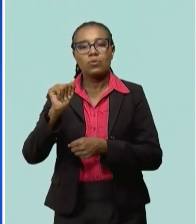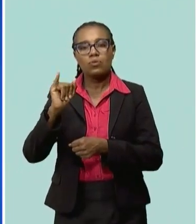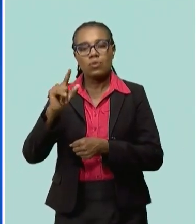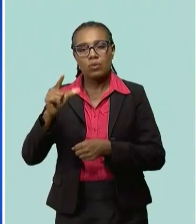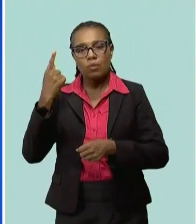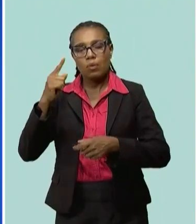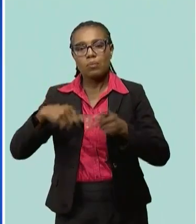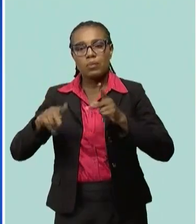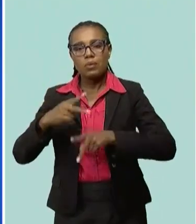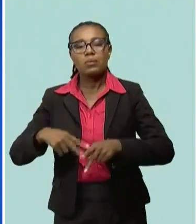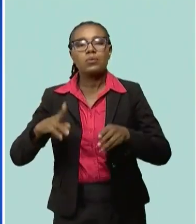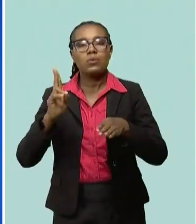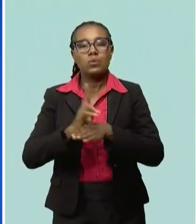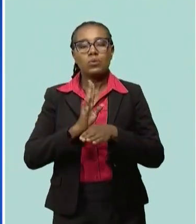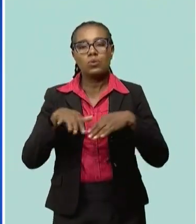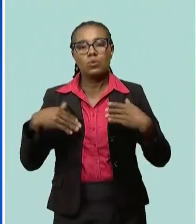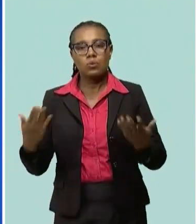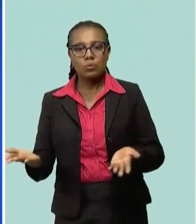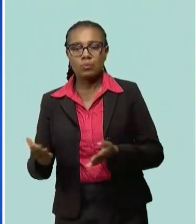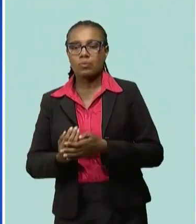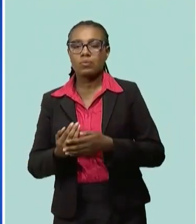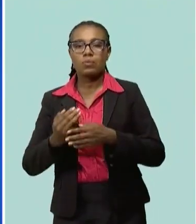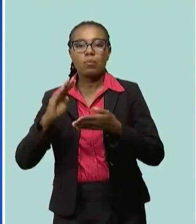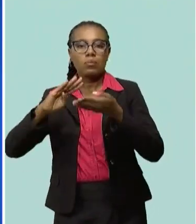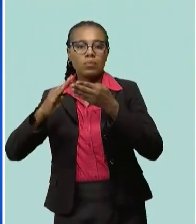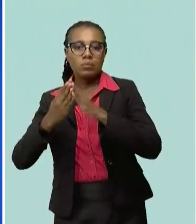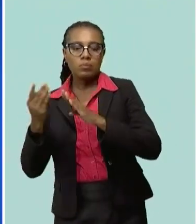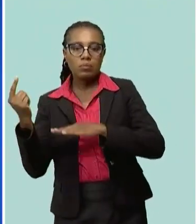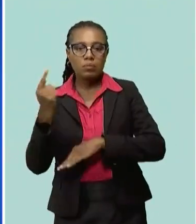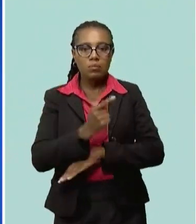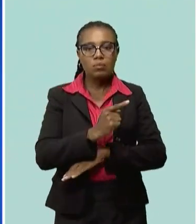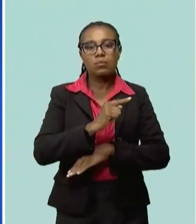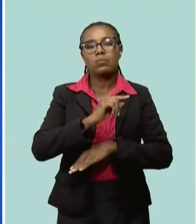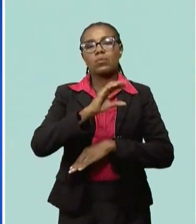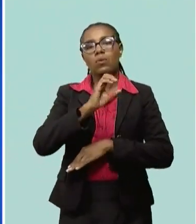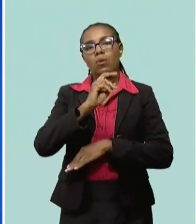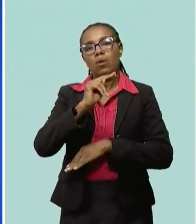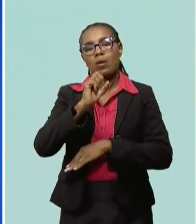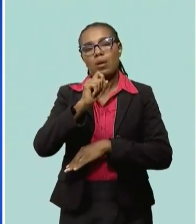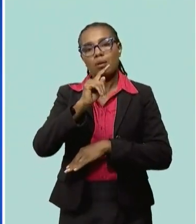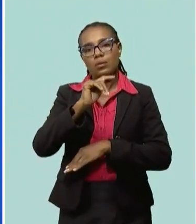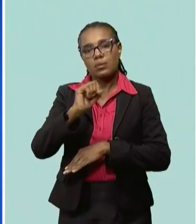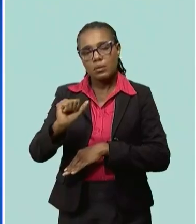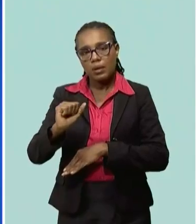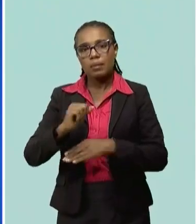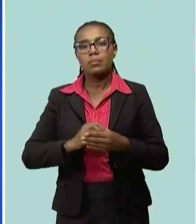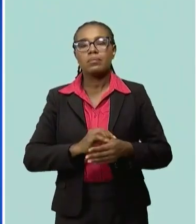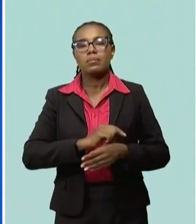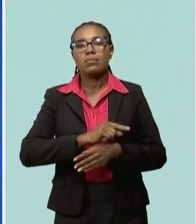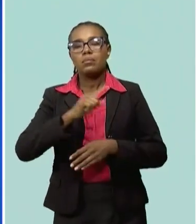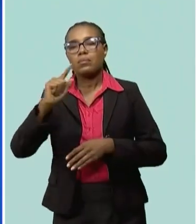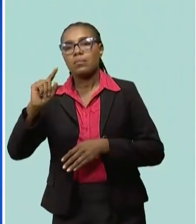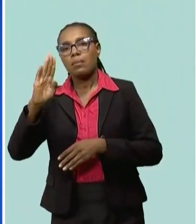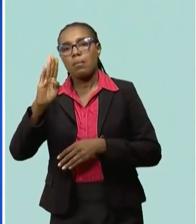the east coast at Concert Bay, and then goes up through Bathsheba, Cattlewash, all the way to Belle Plaine.